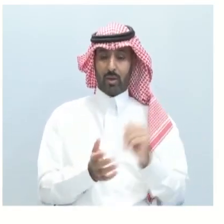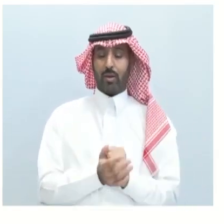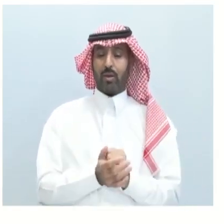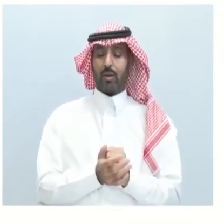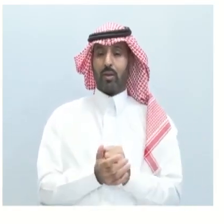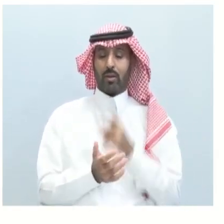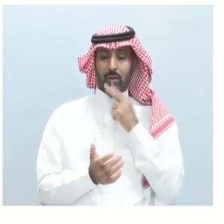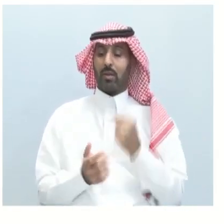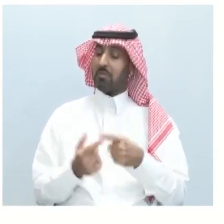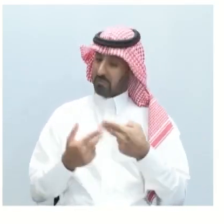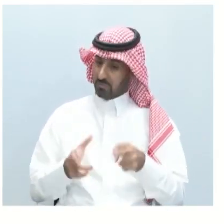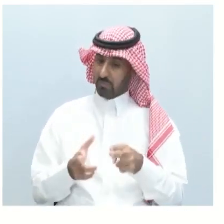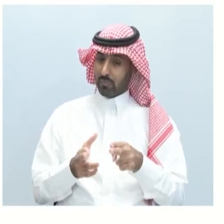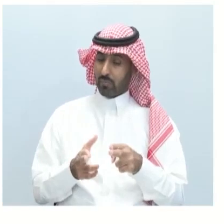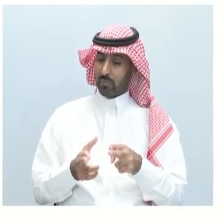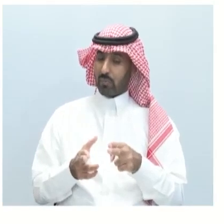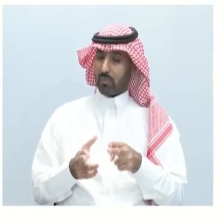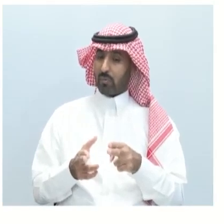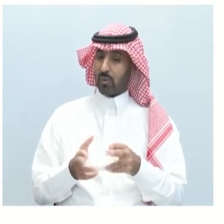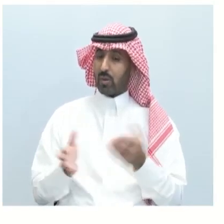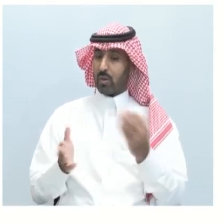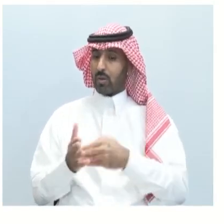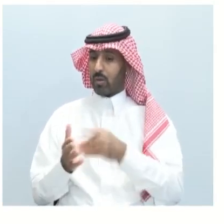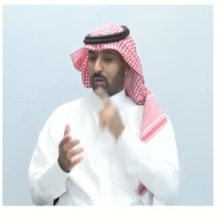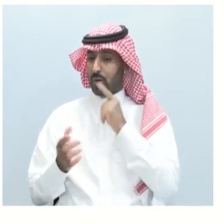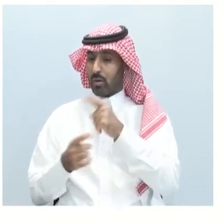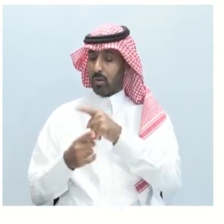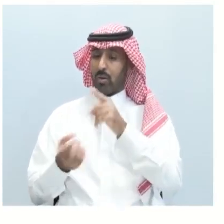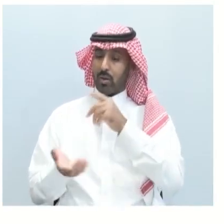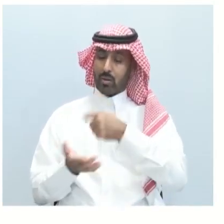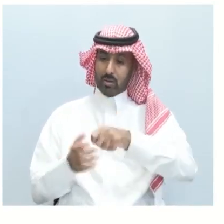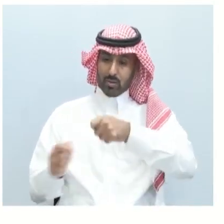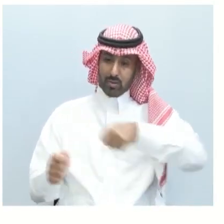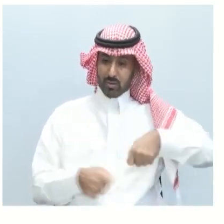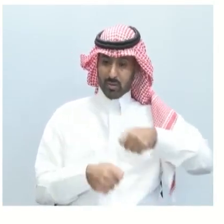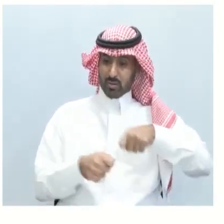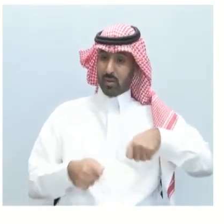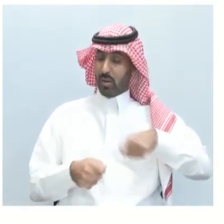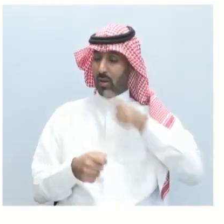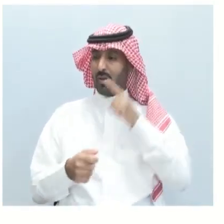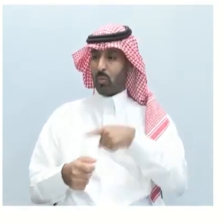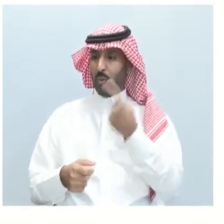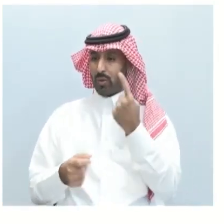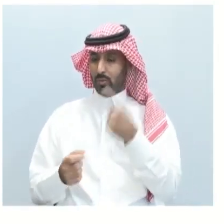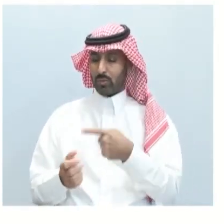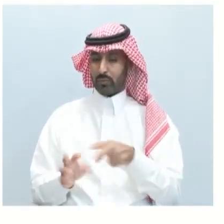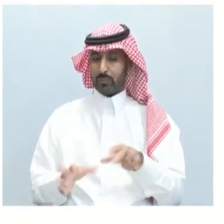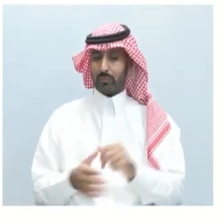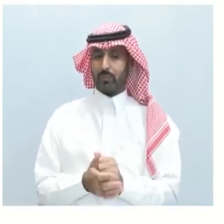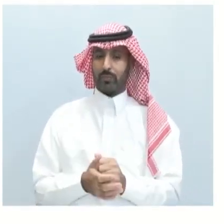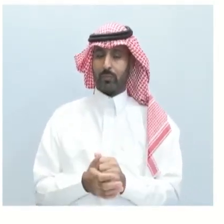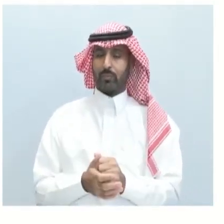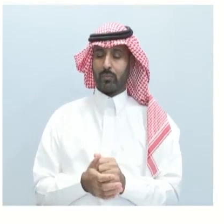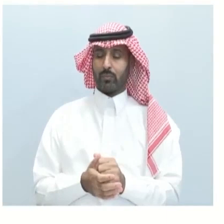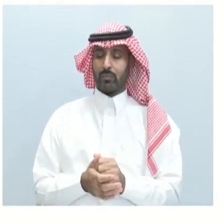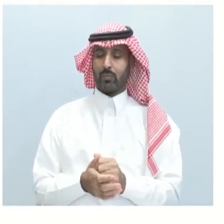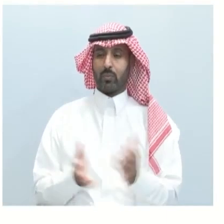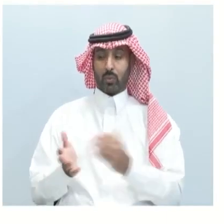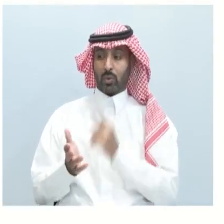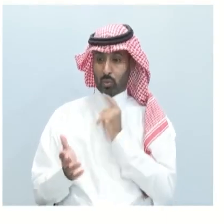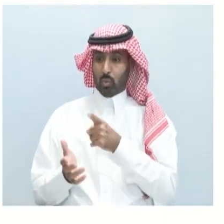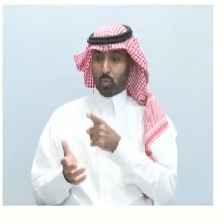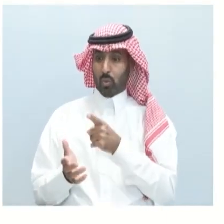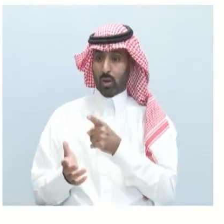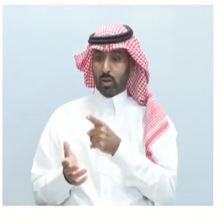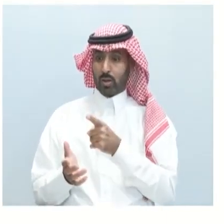That's fair. And each week we can take turns cleaning the rest of the apartment. Hey, do you